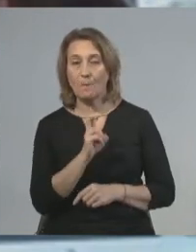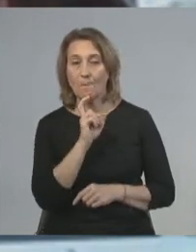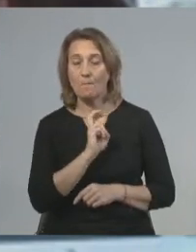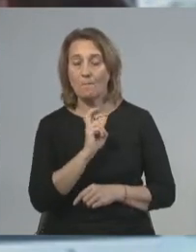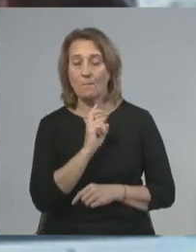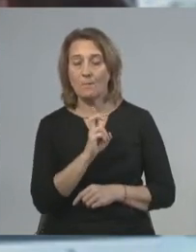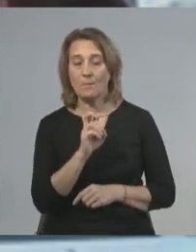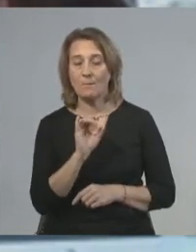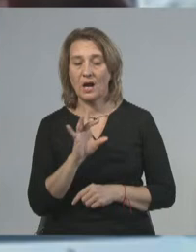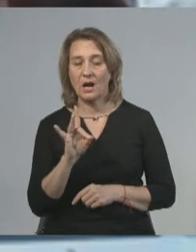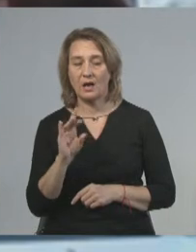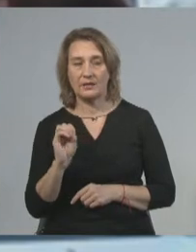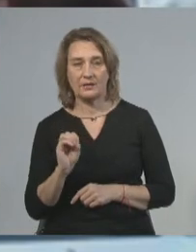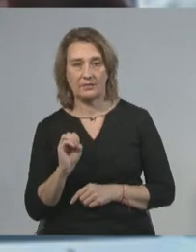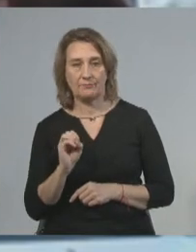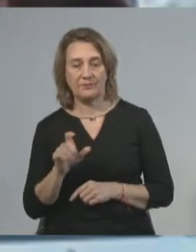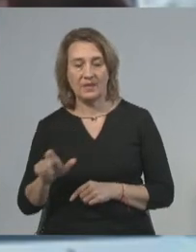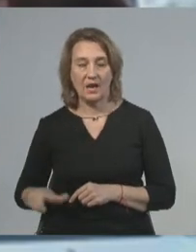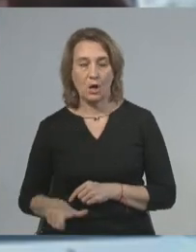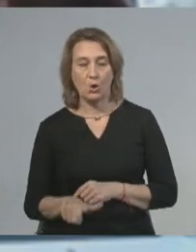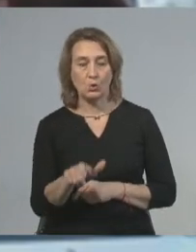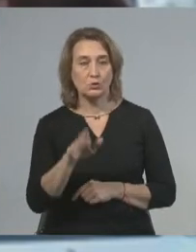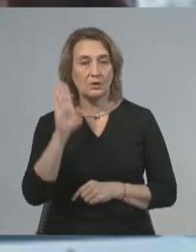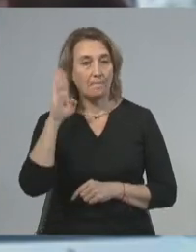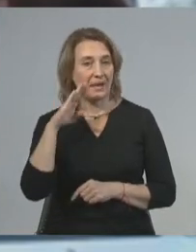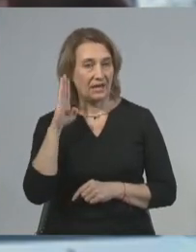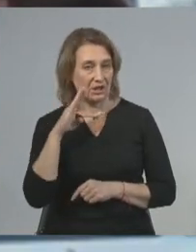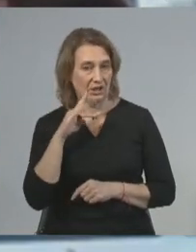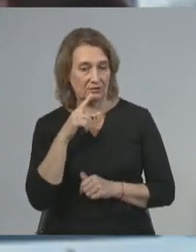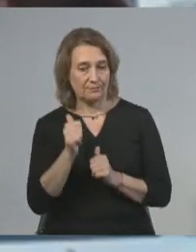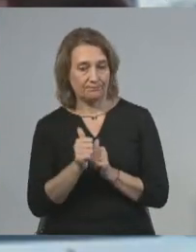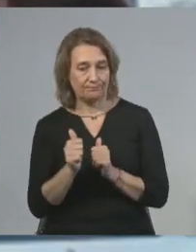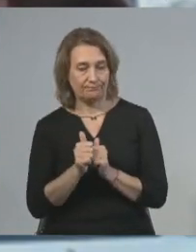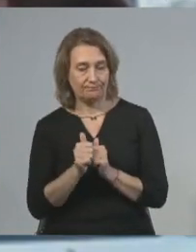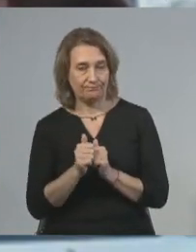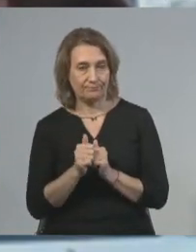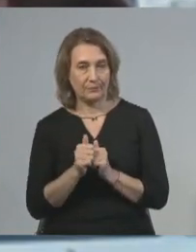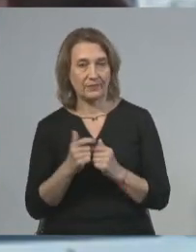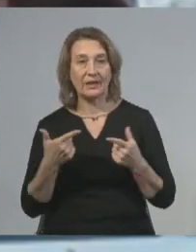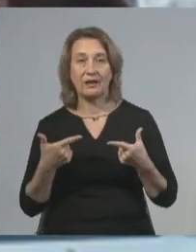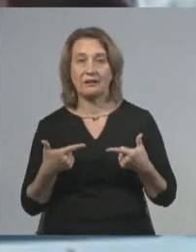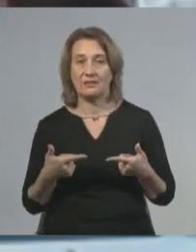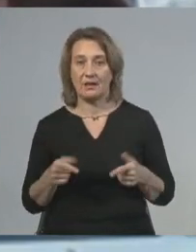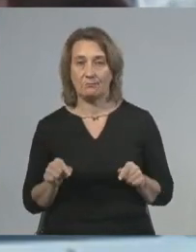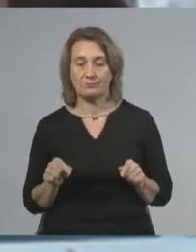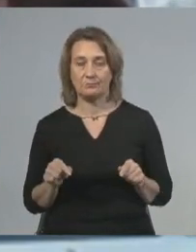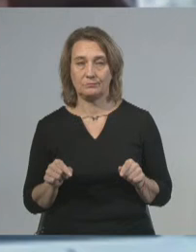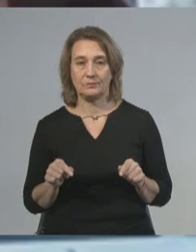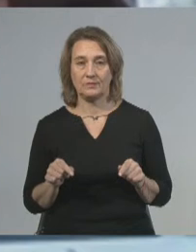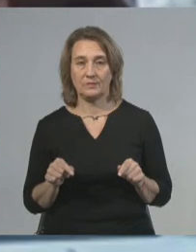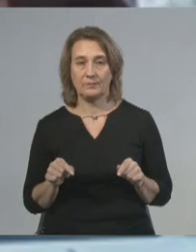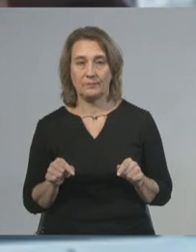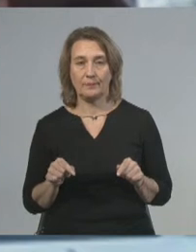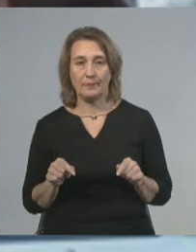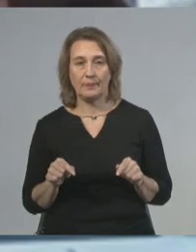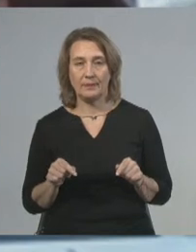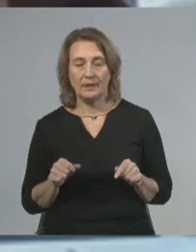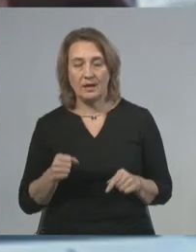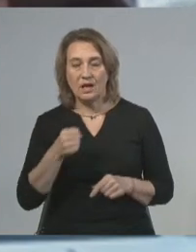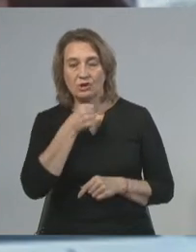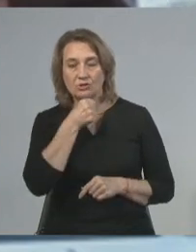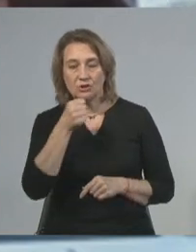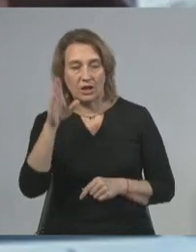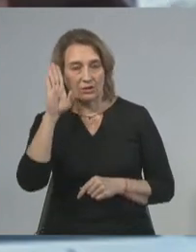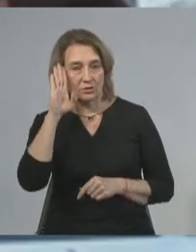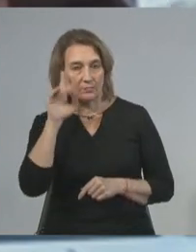on the coast where a significantly older uh partner of a 18 year old girl uh